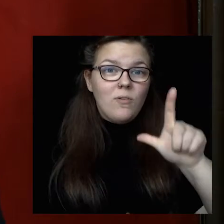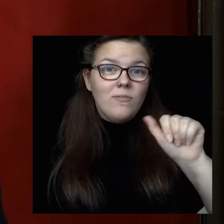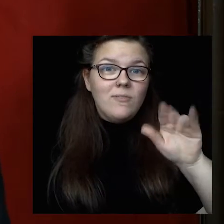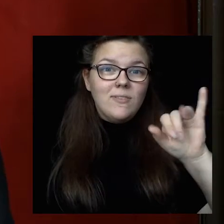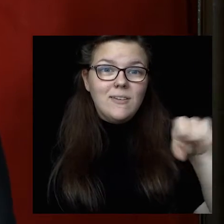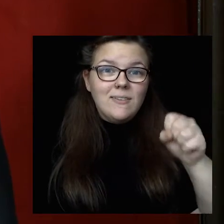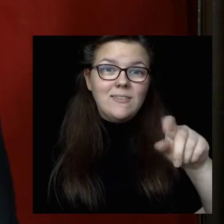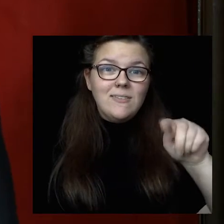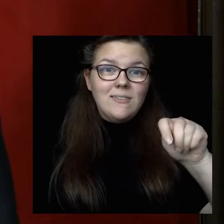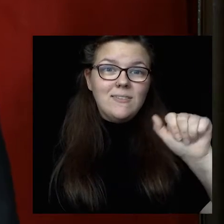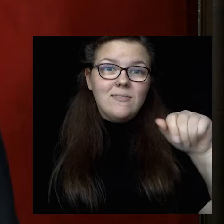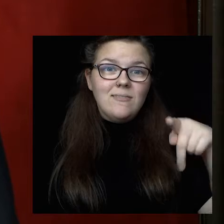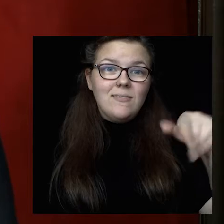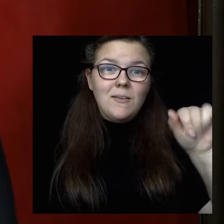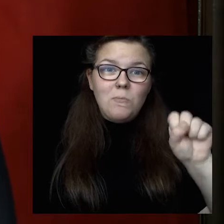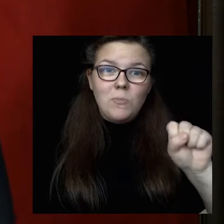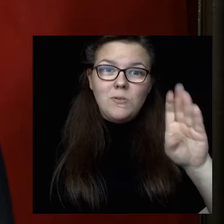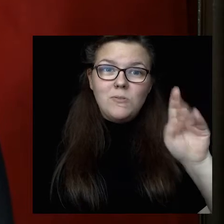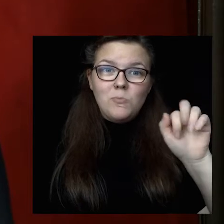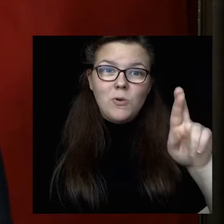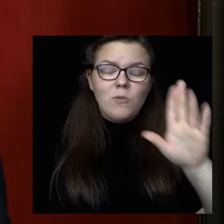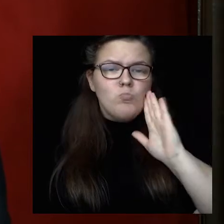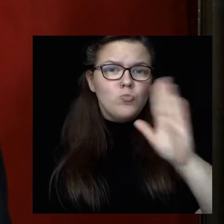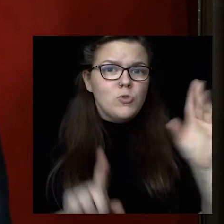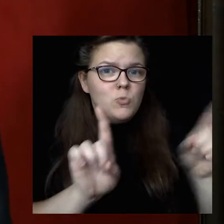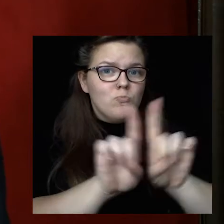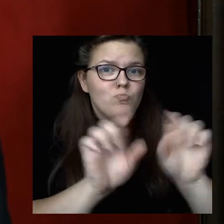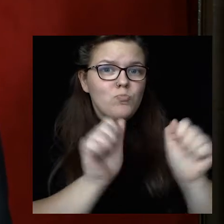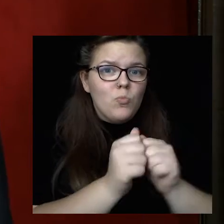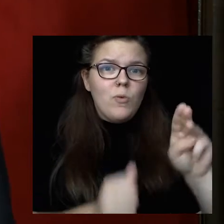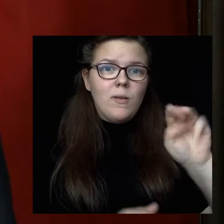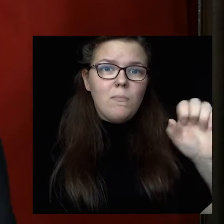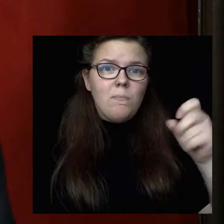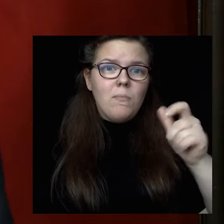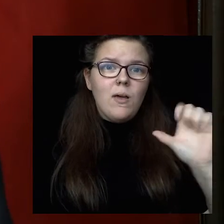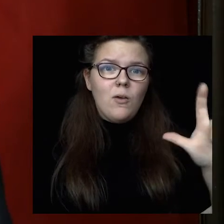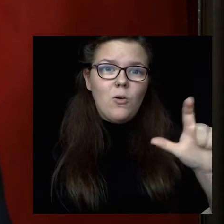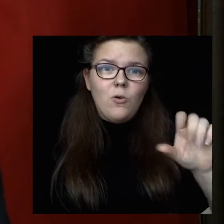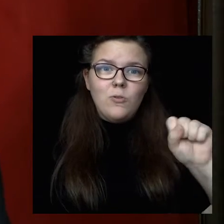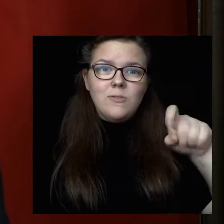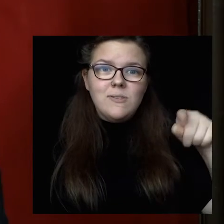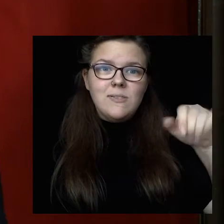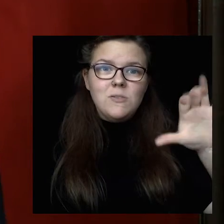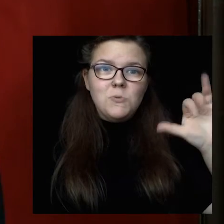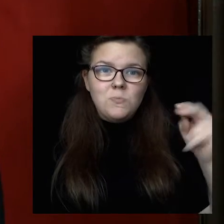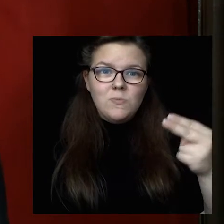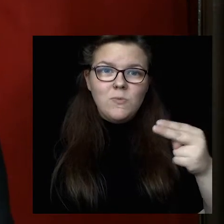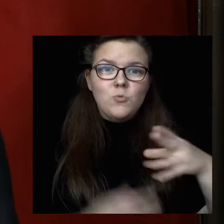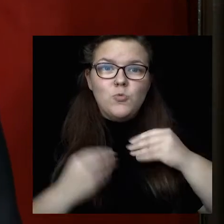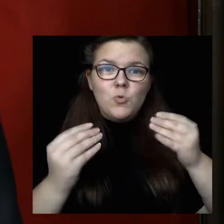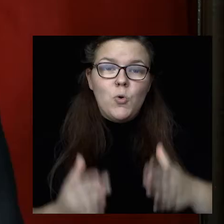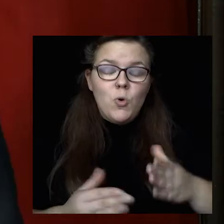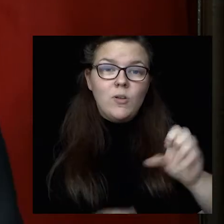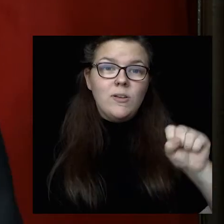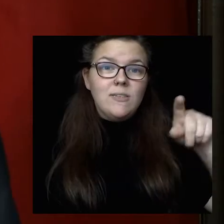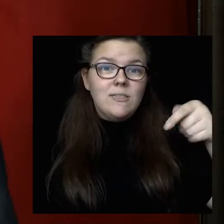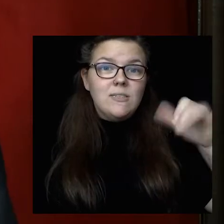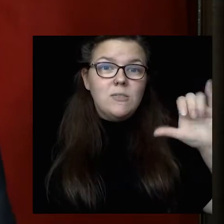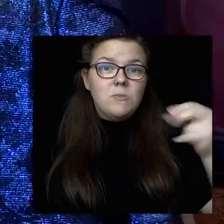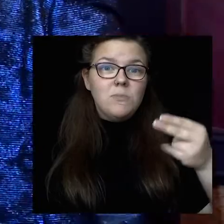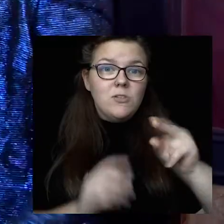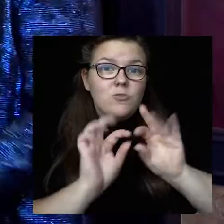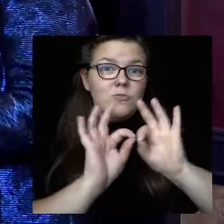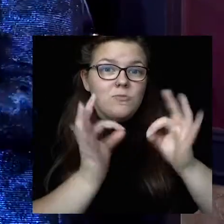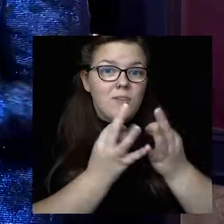Laura will be joined by Michael Speech, owner of Speech Family Candy Shop. Take it away, Laura and